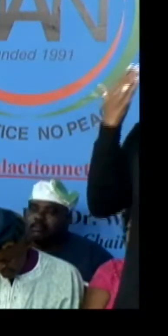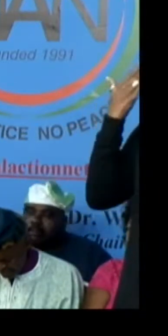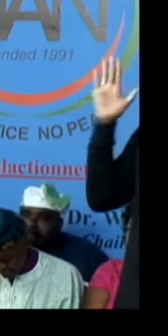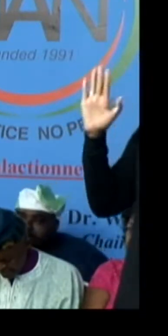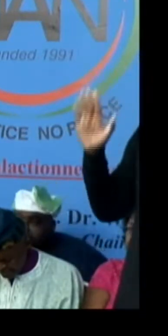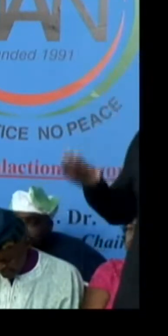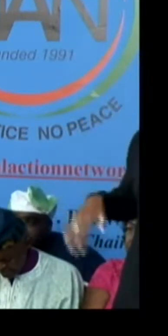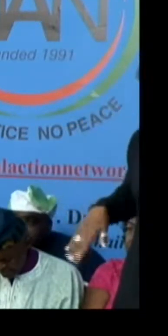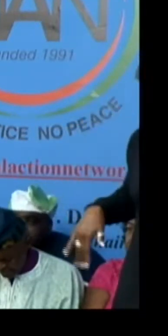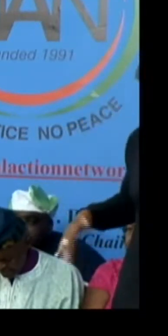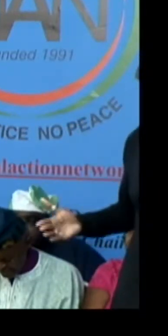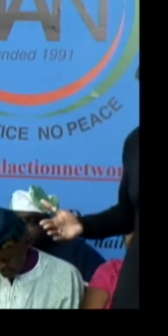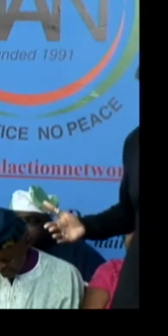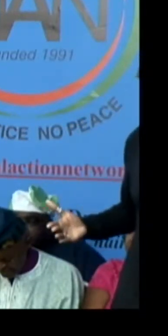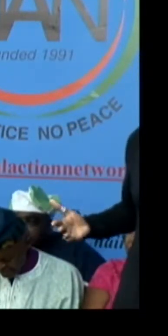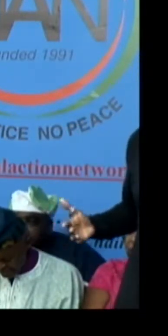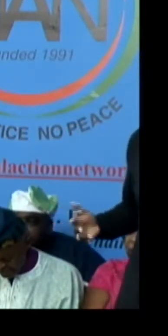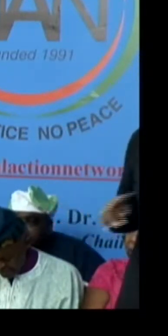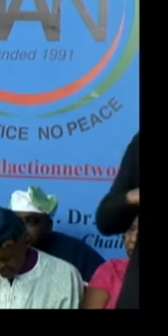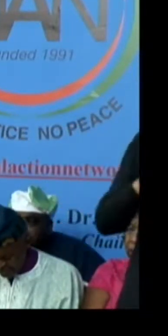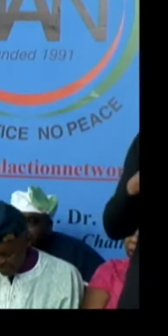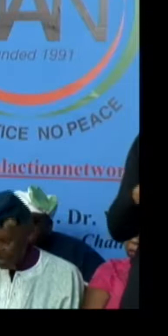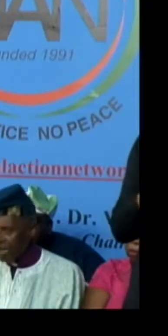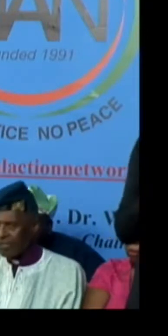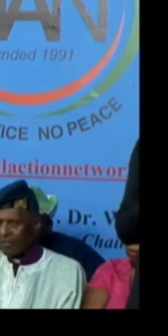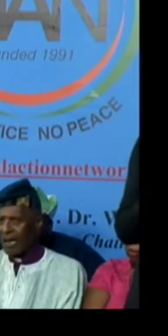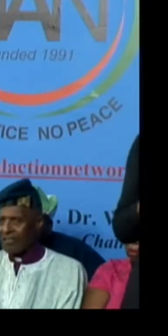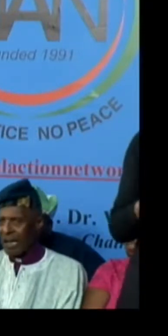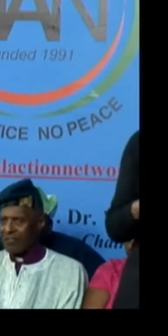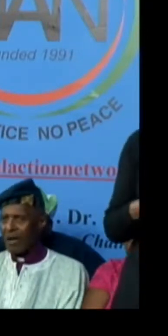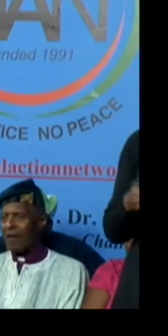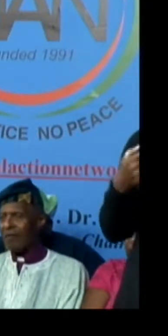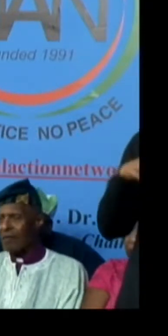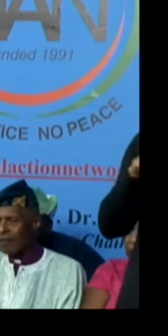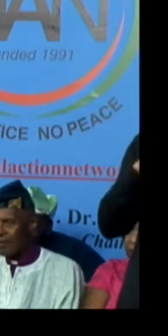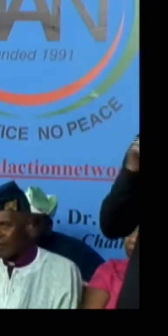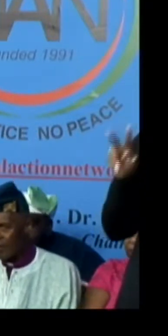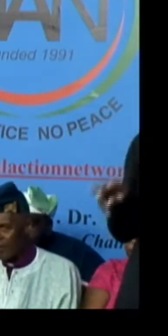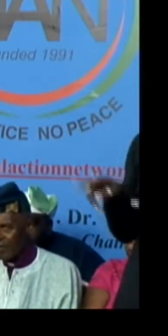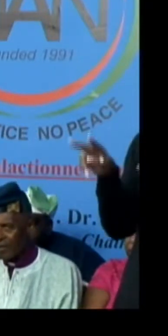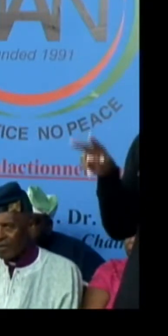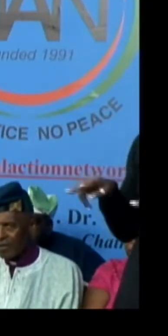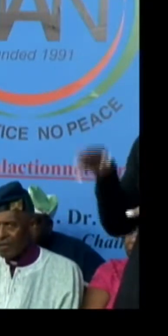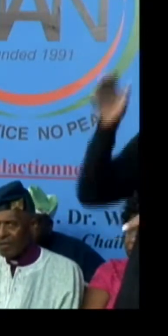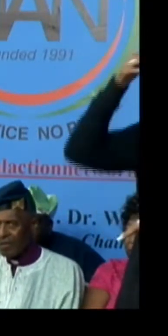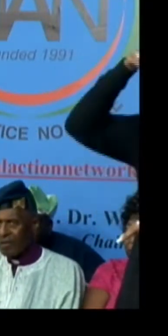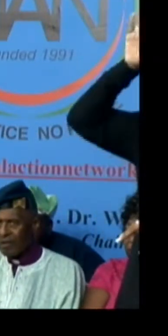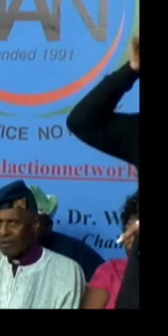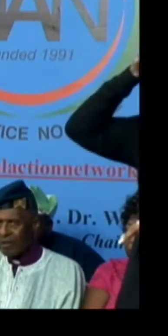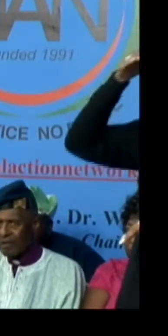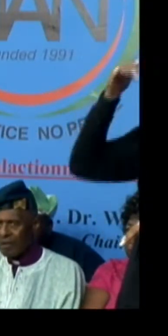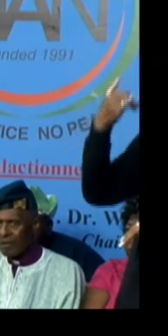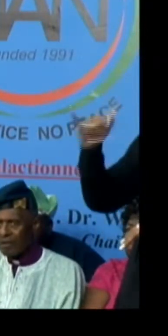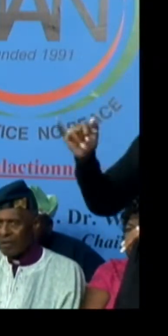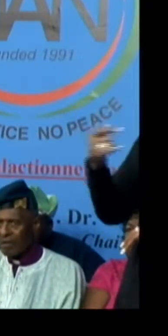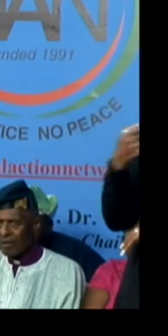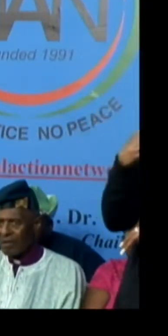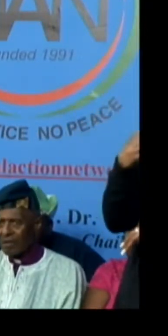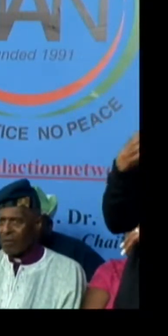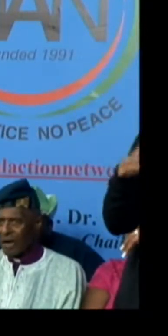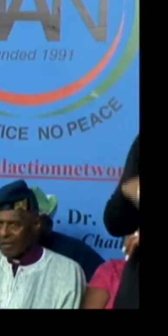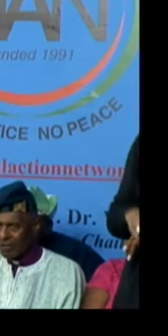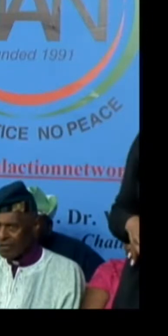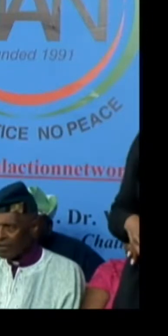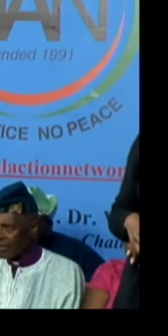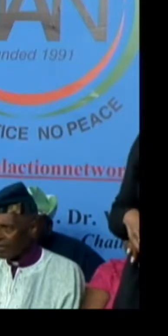shows the mentality that some of us are questioning. What's nothing funny about joking about hurting